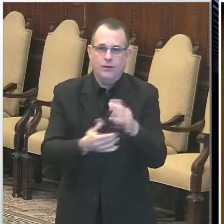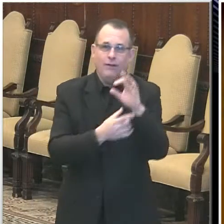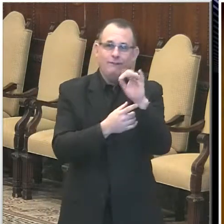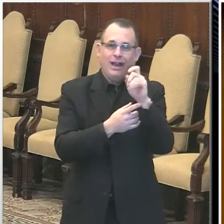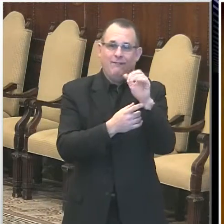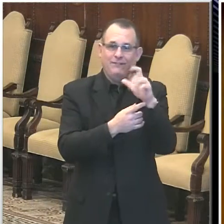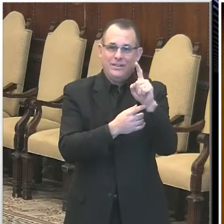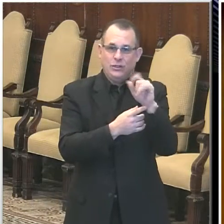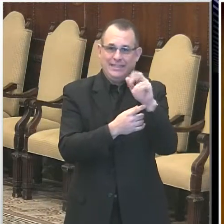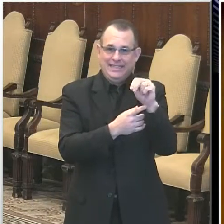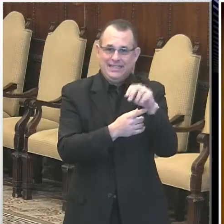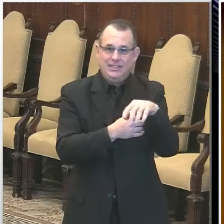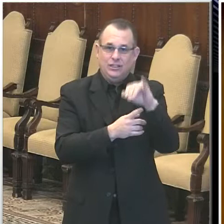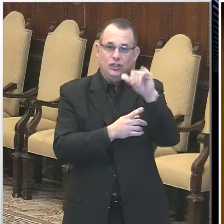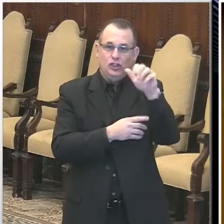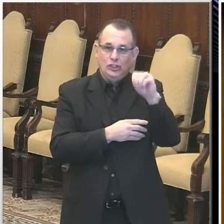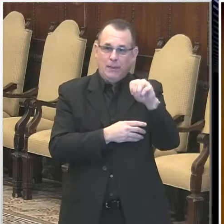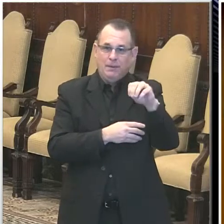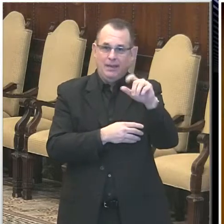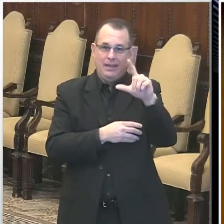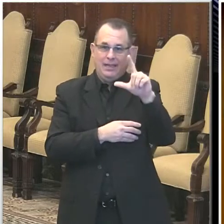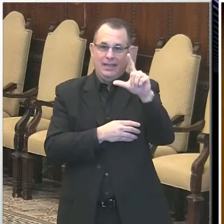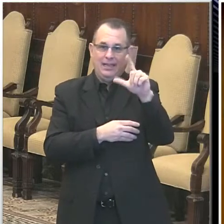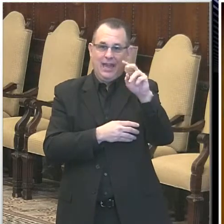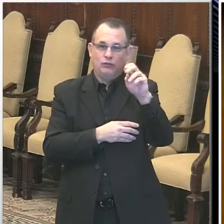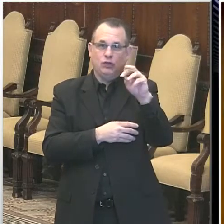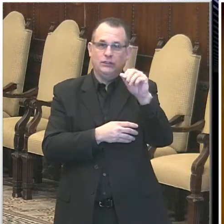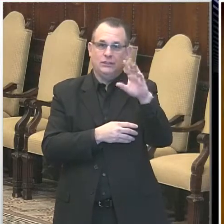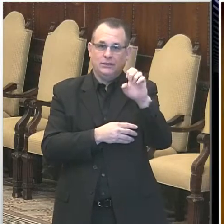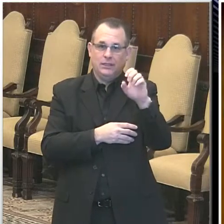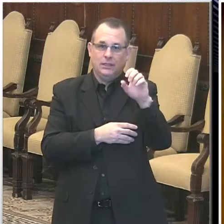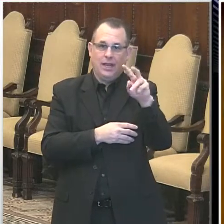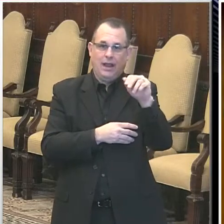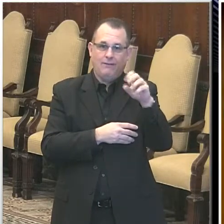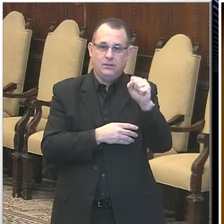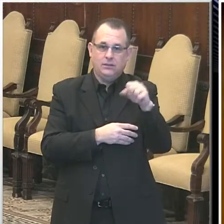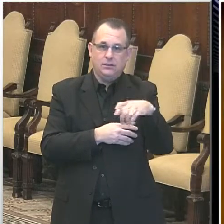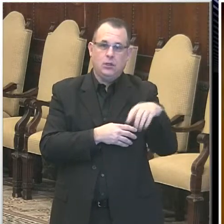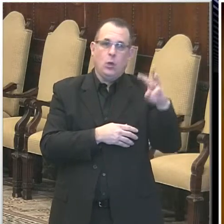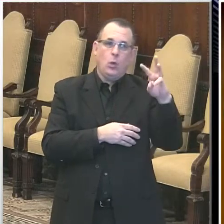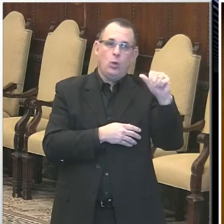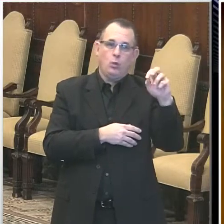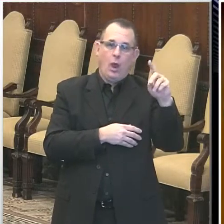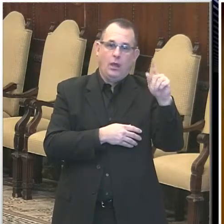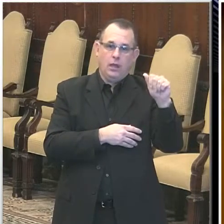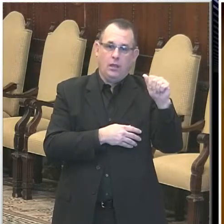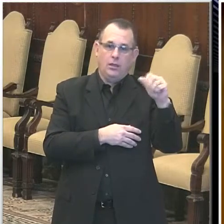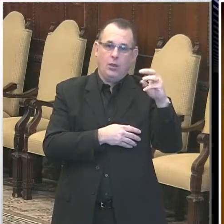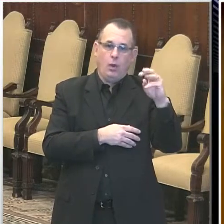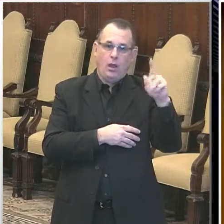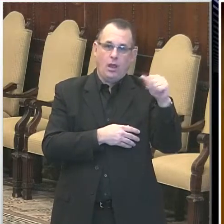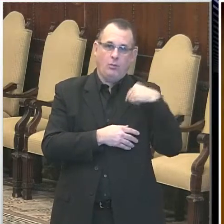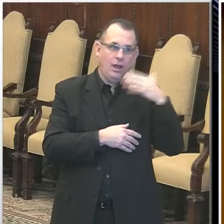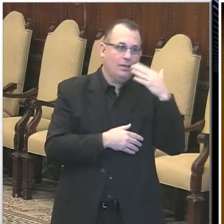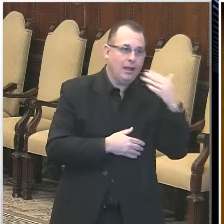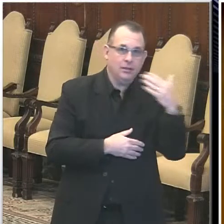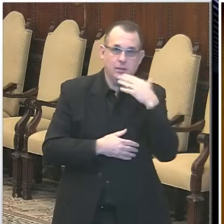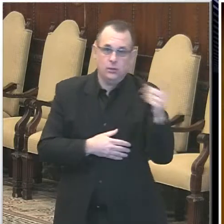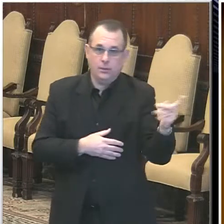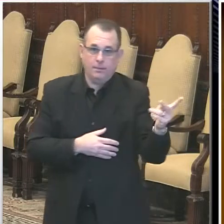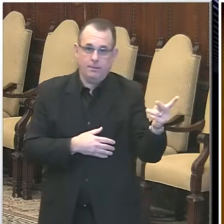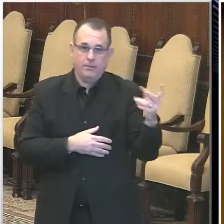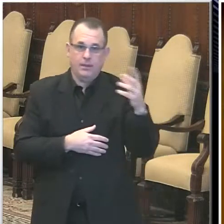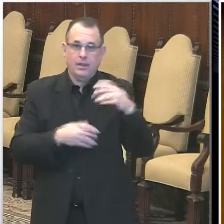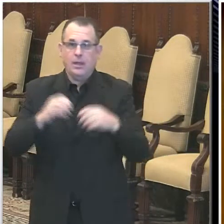Lawrence Evans and the entire Wankawala organization deserve the city's thanks. And Marriott Spring Hill Suites owner Charlene